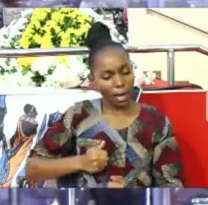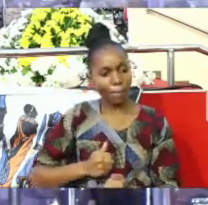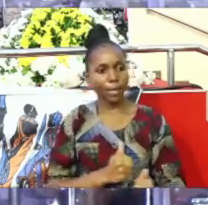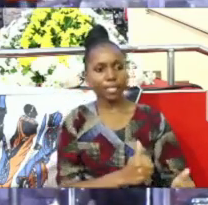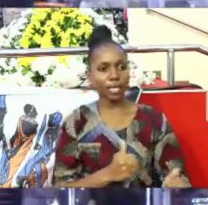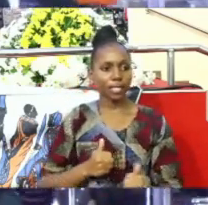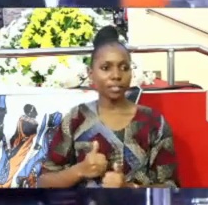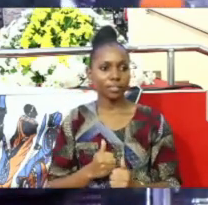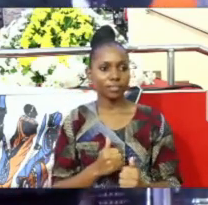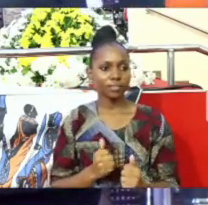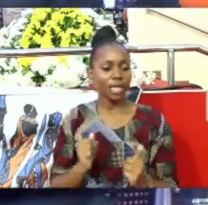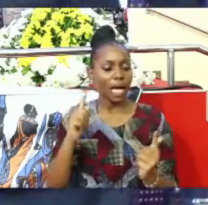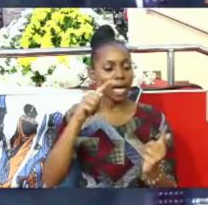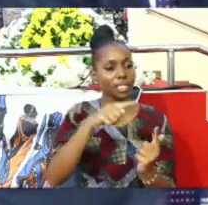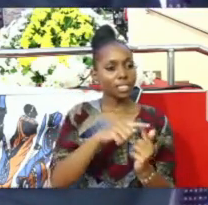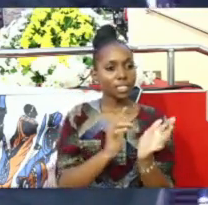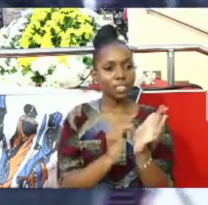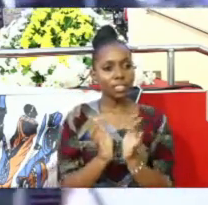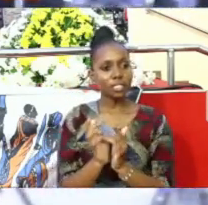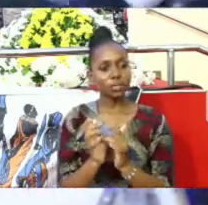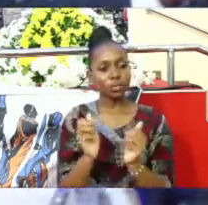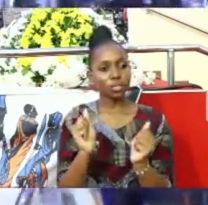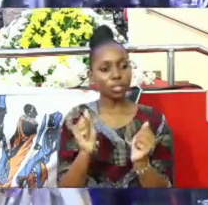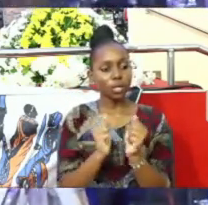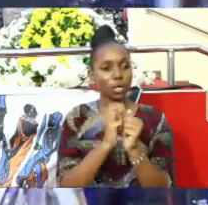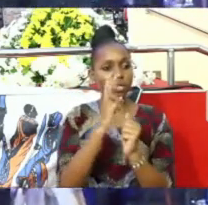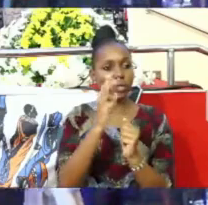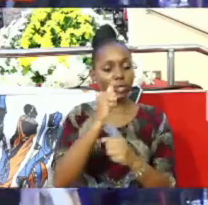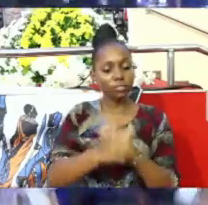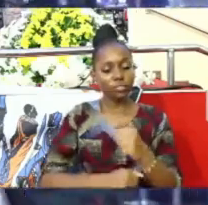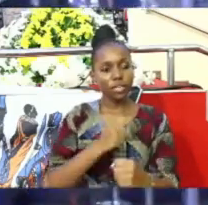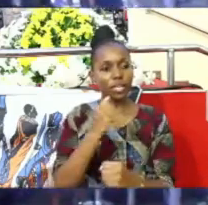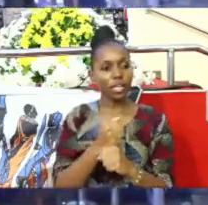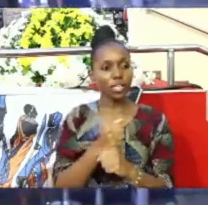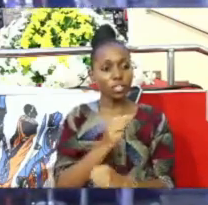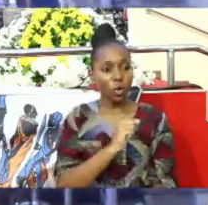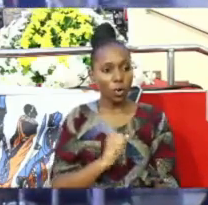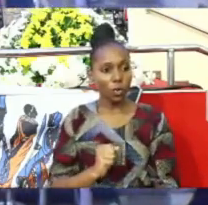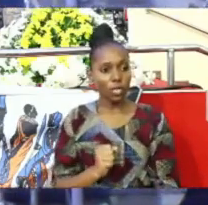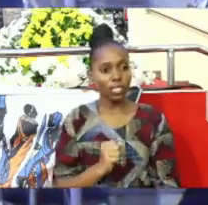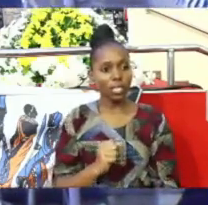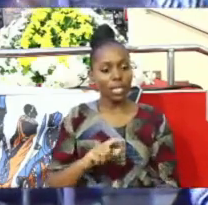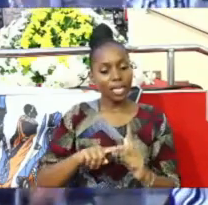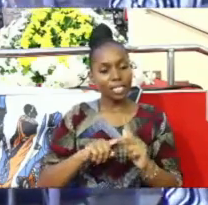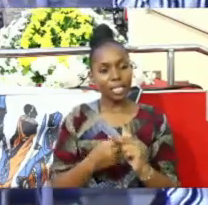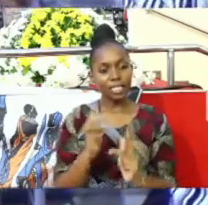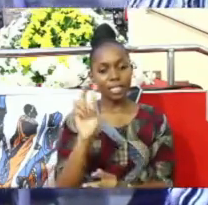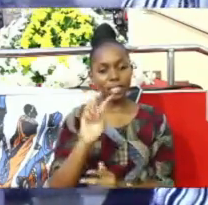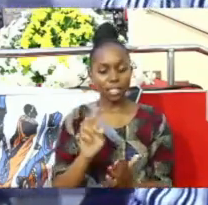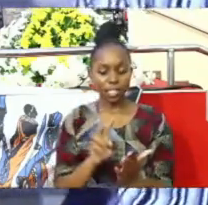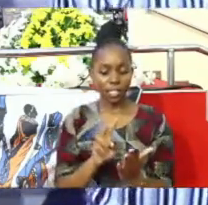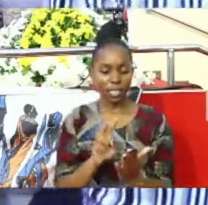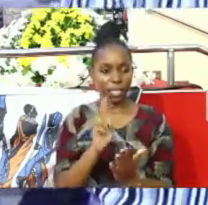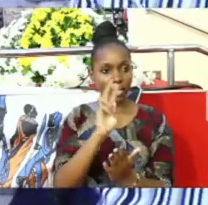he was 12 years old. Hadi akawa miaka 12. When he started reading for them the scriptures. Alipoanza kuwasomea maandiko. They started realizing there is